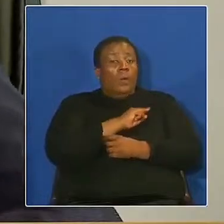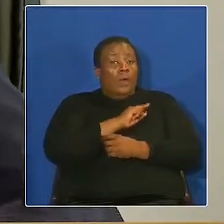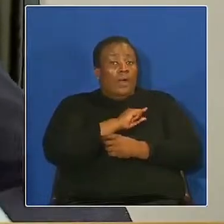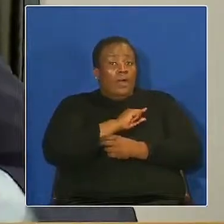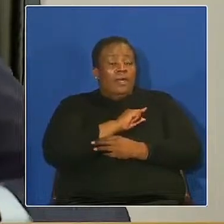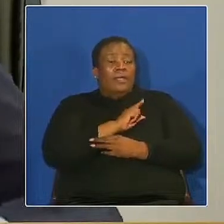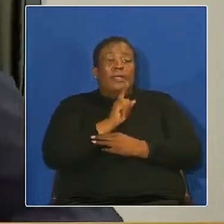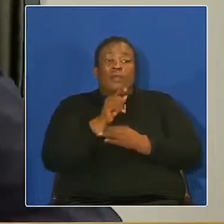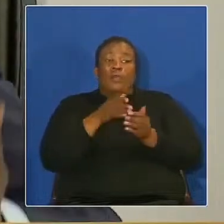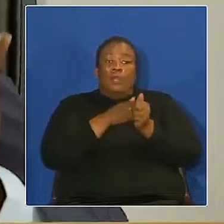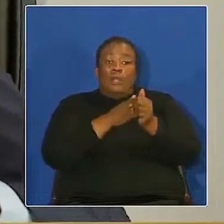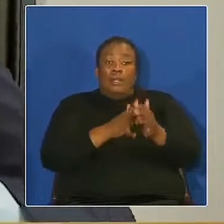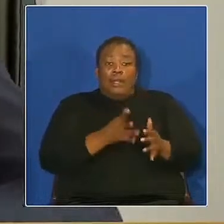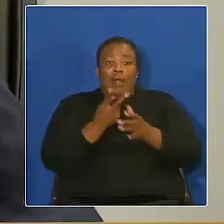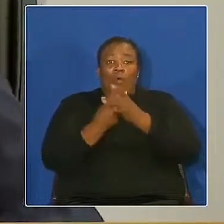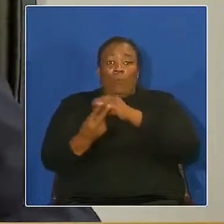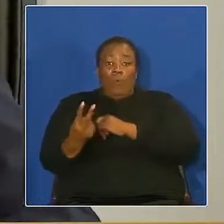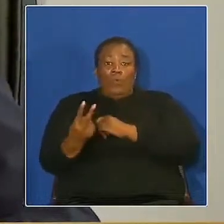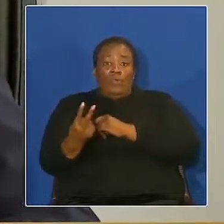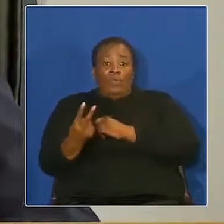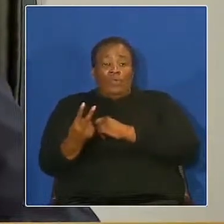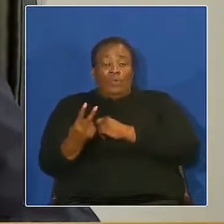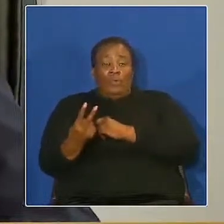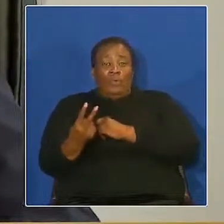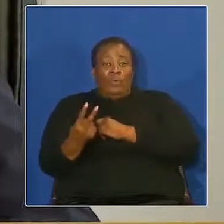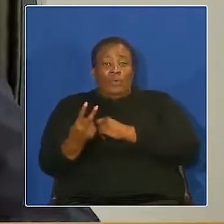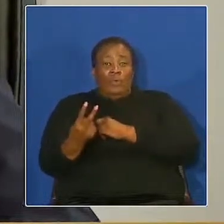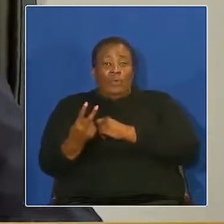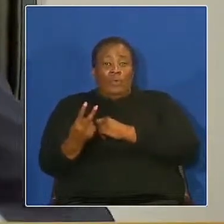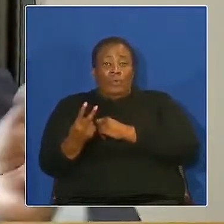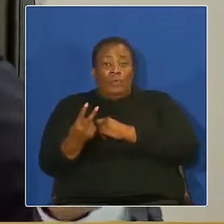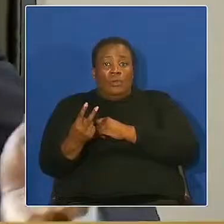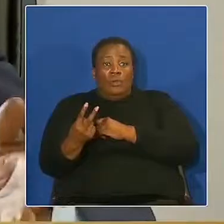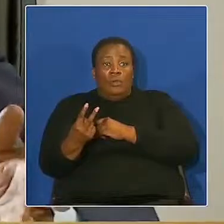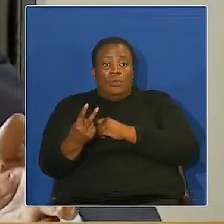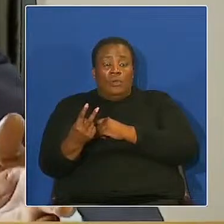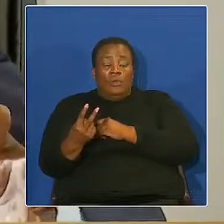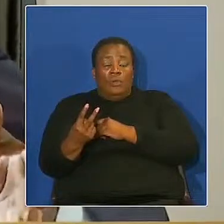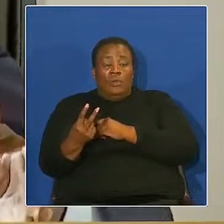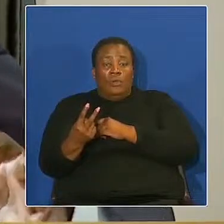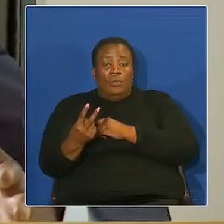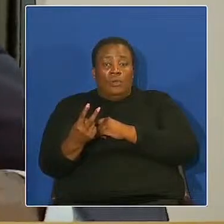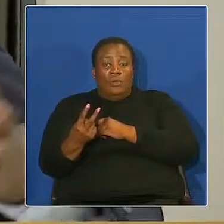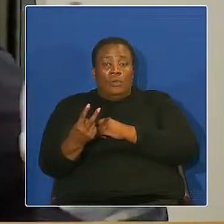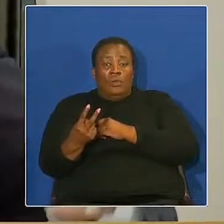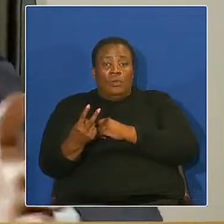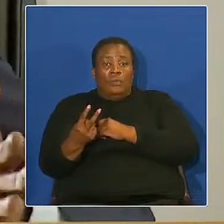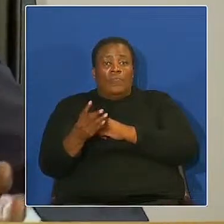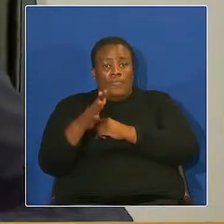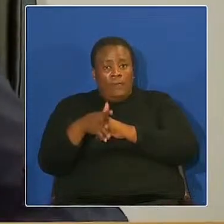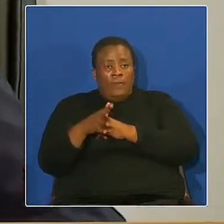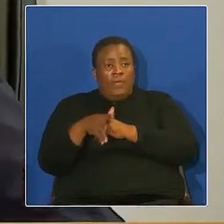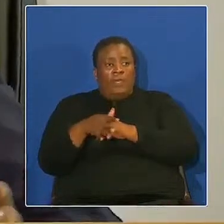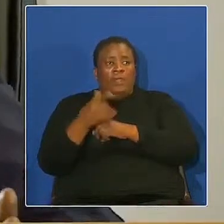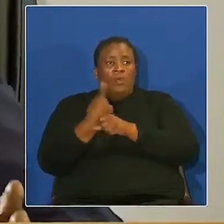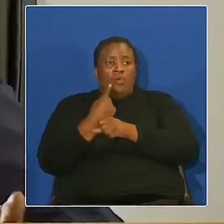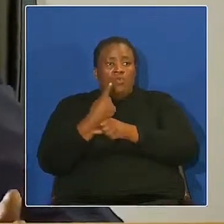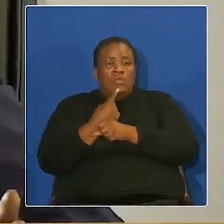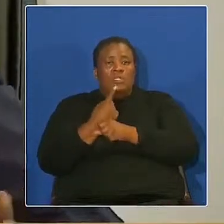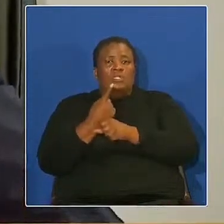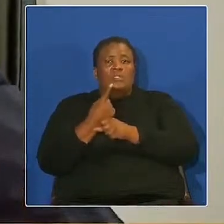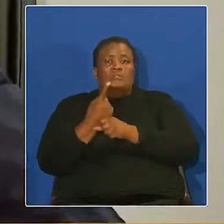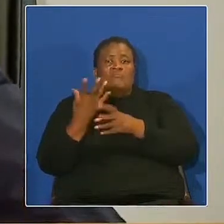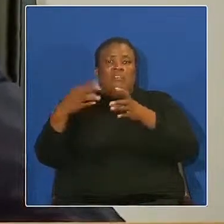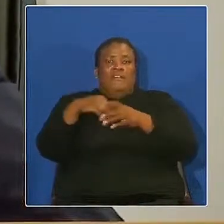the leader of both will always be part of the